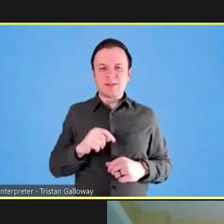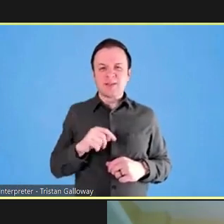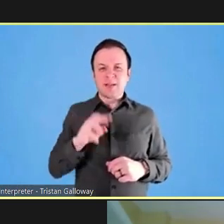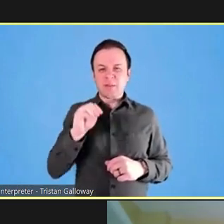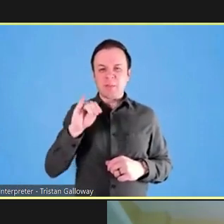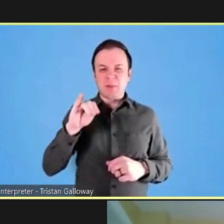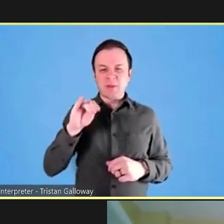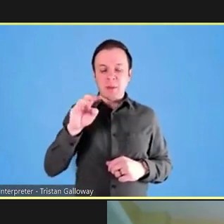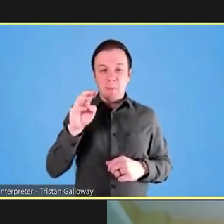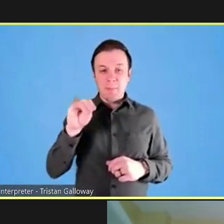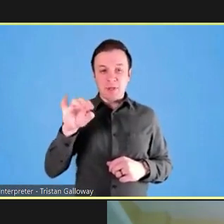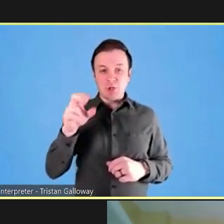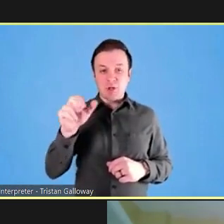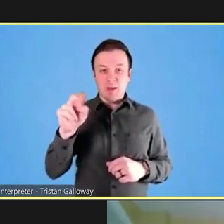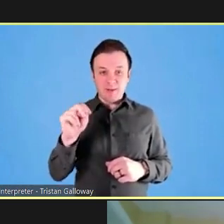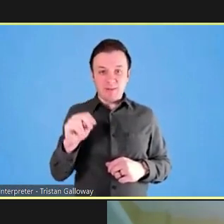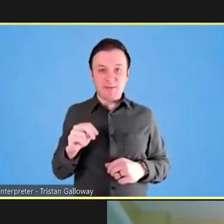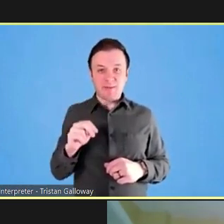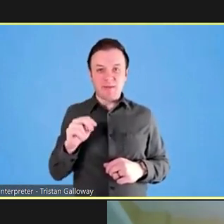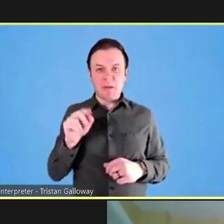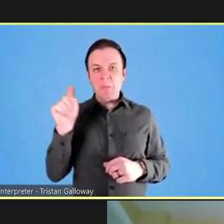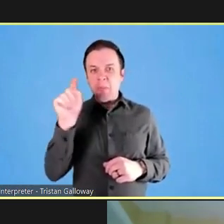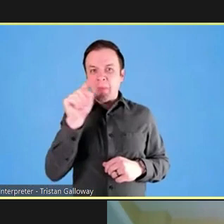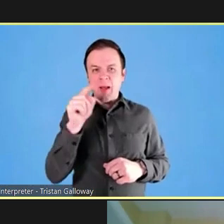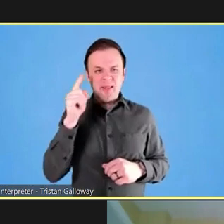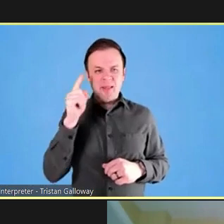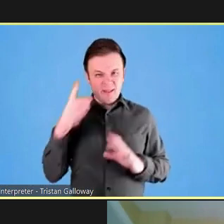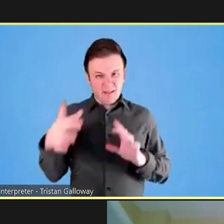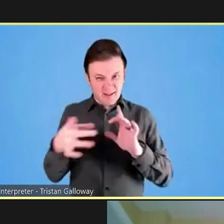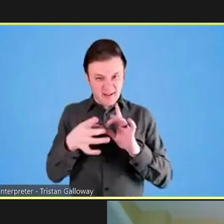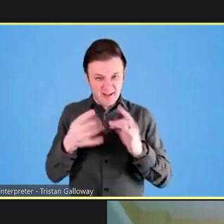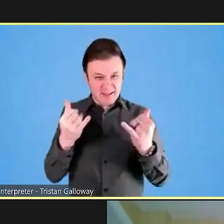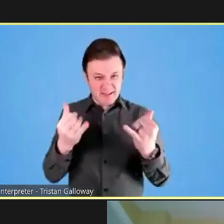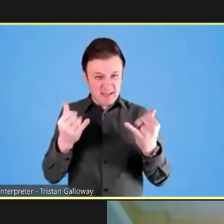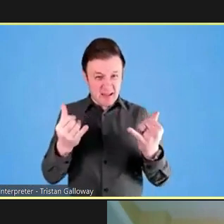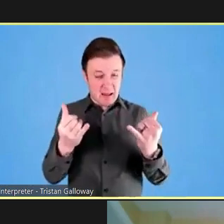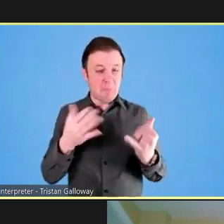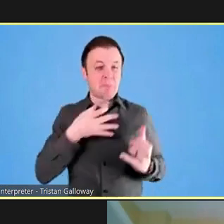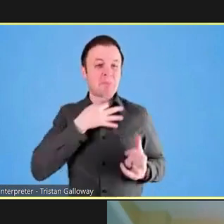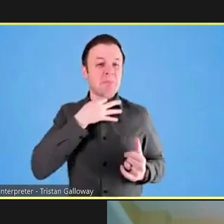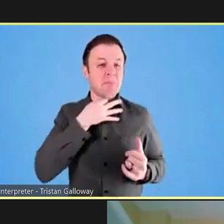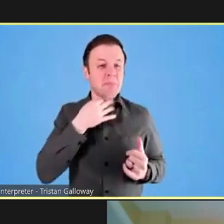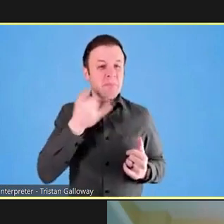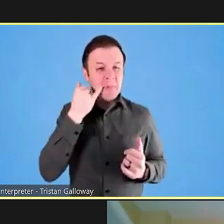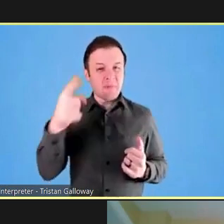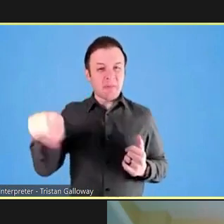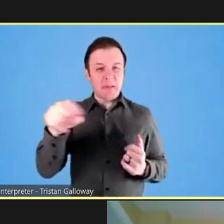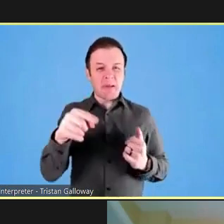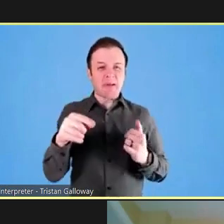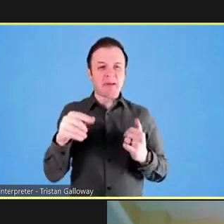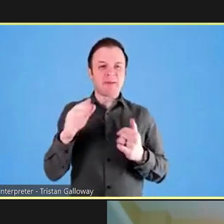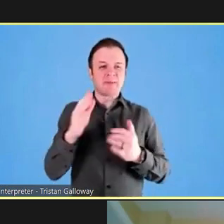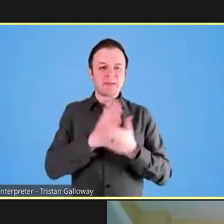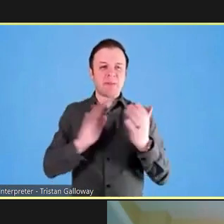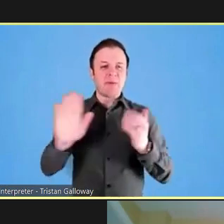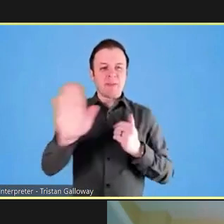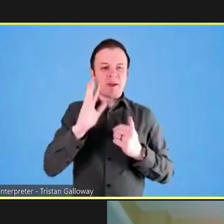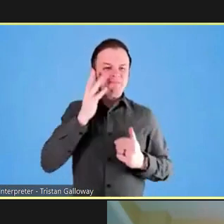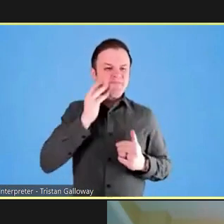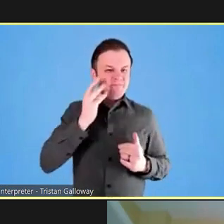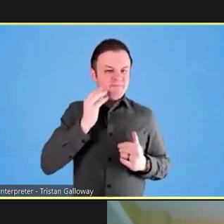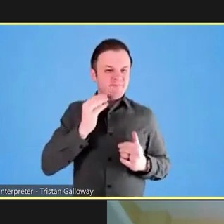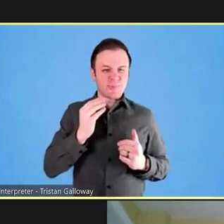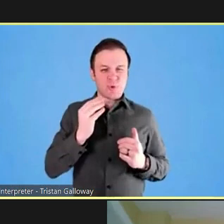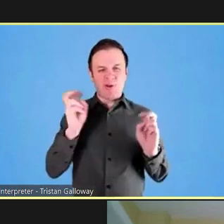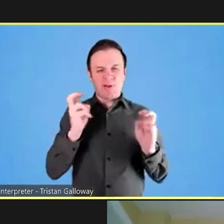those folks are on the phone today or on the webinar today. If any of them could share some of their insights or their lessons